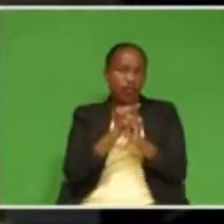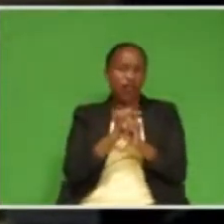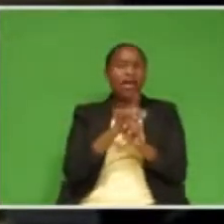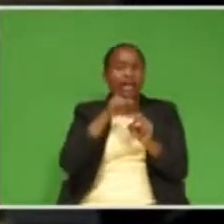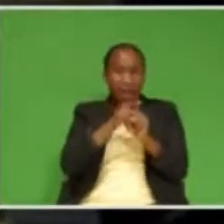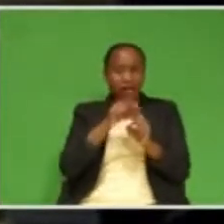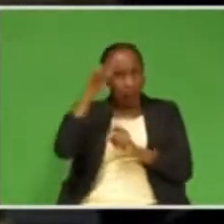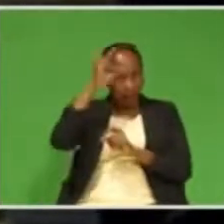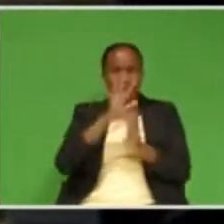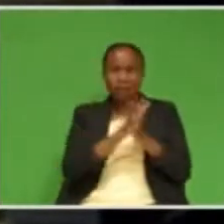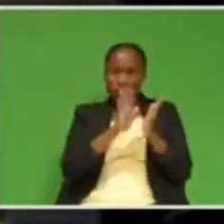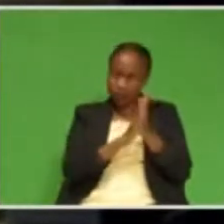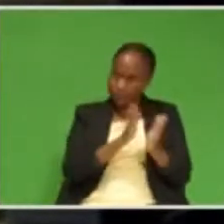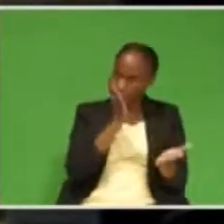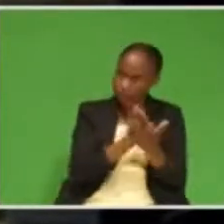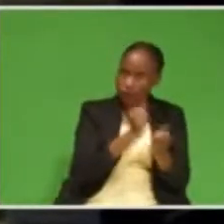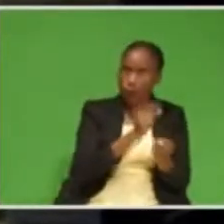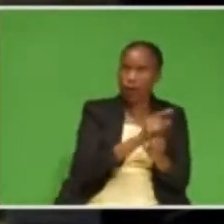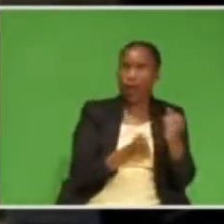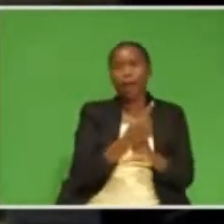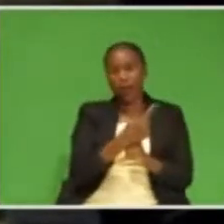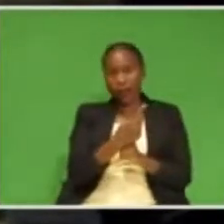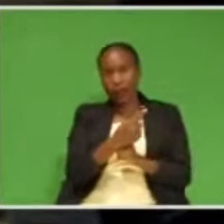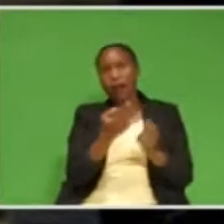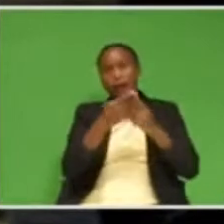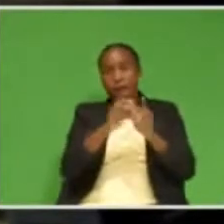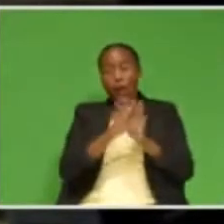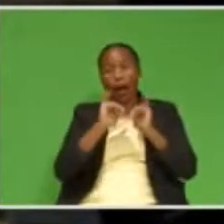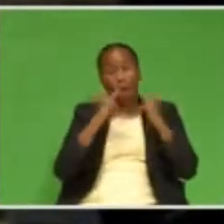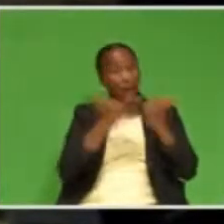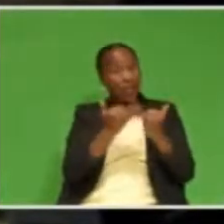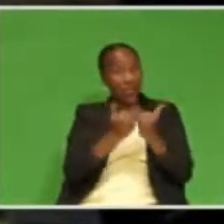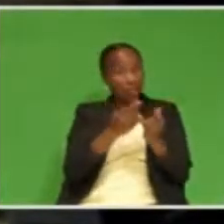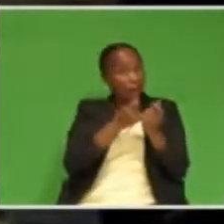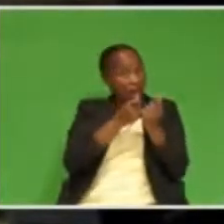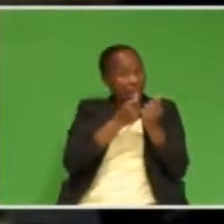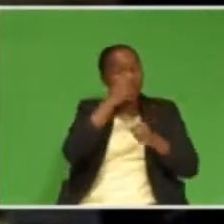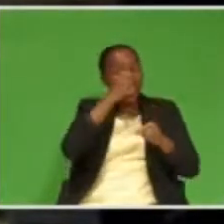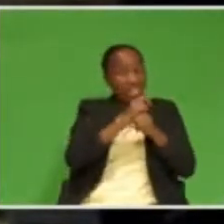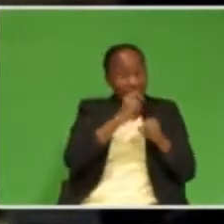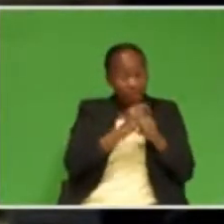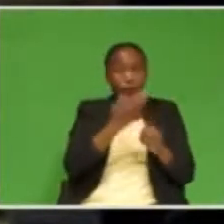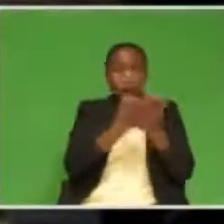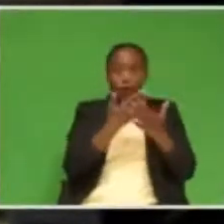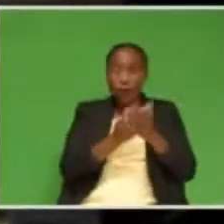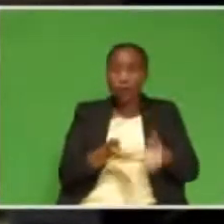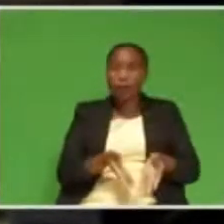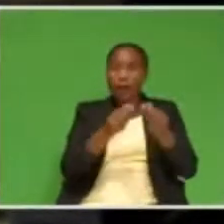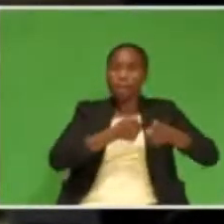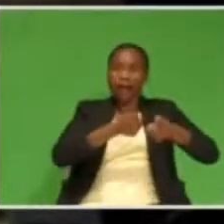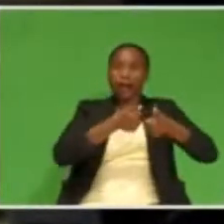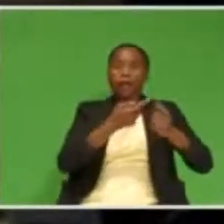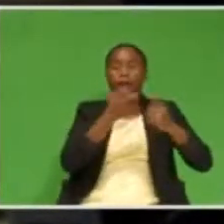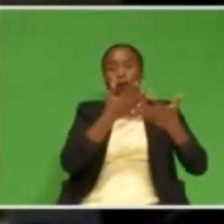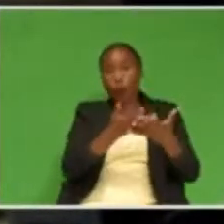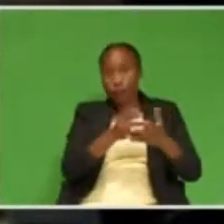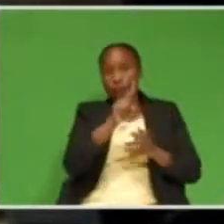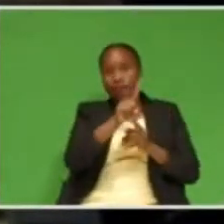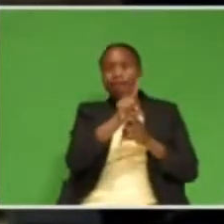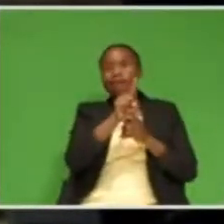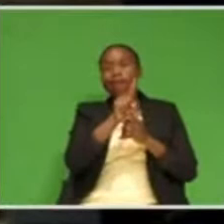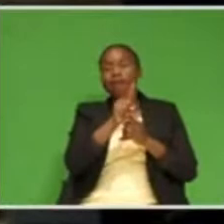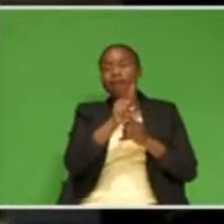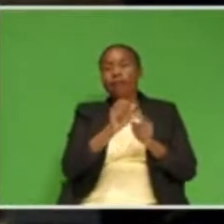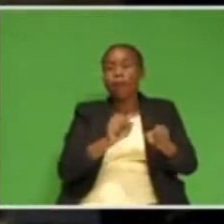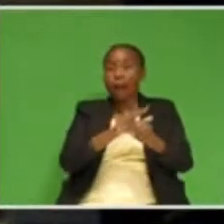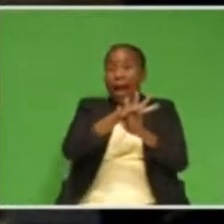government for companies that need finance to recover from the effects of the pandemic. The Department